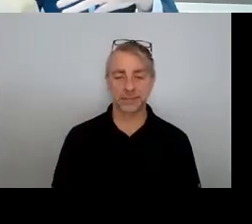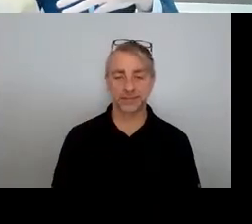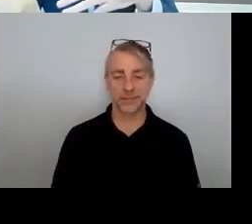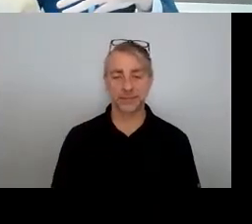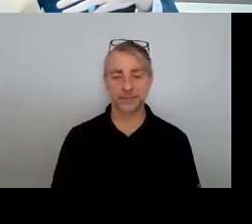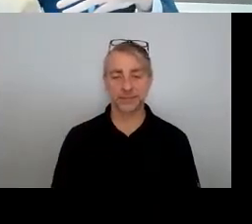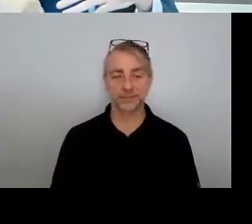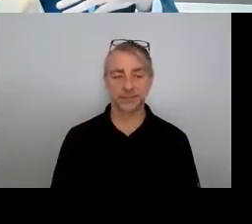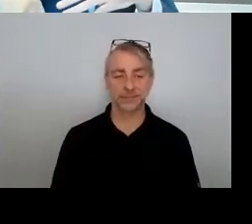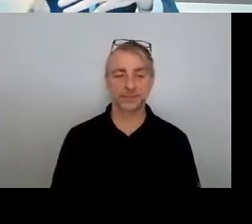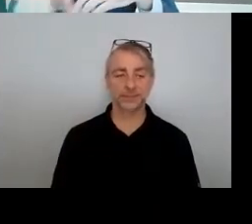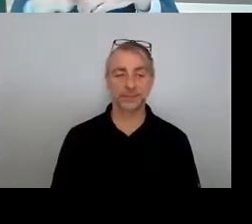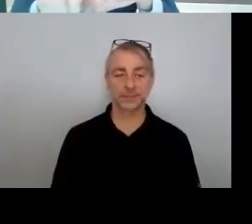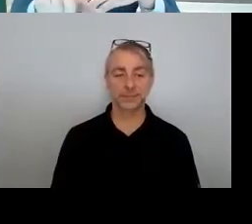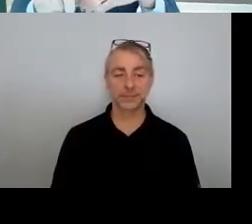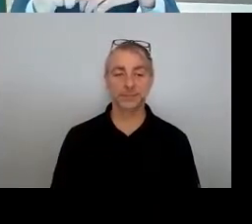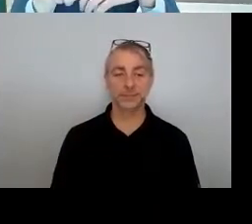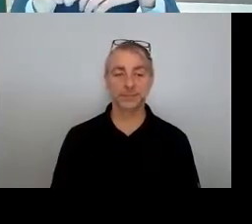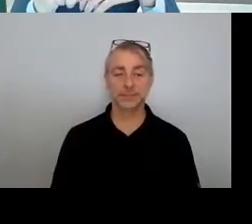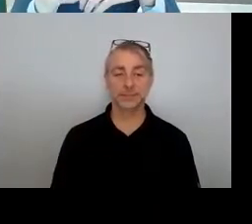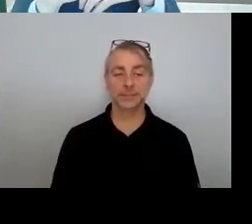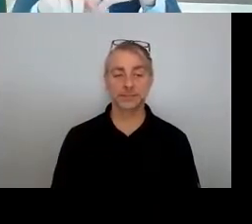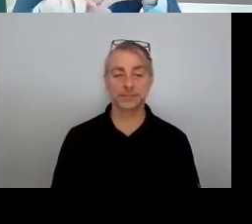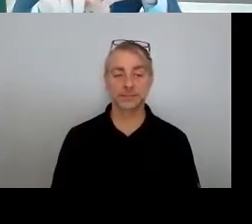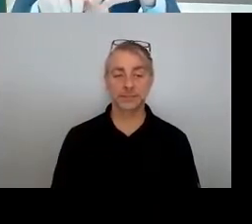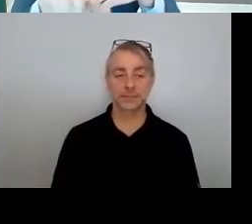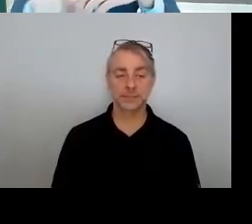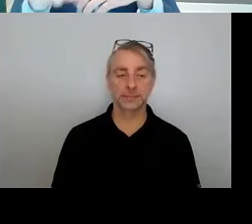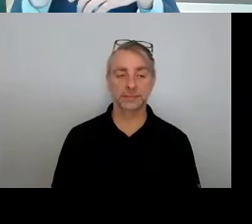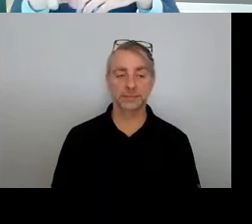lines starting with